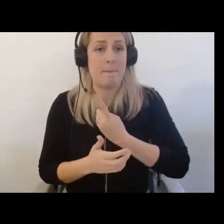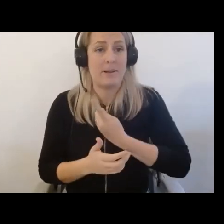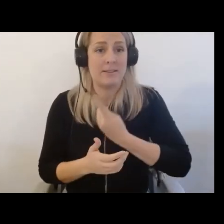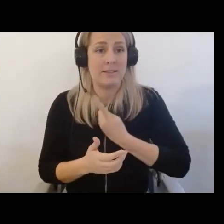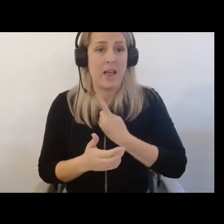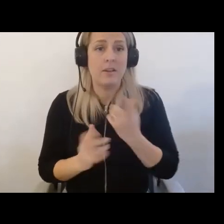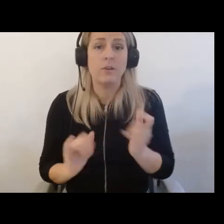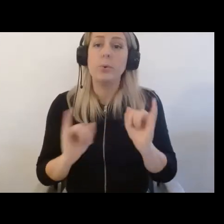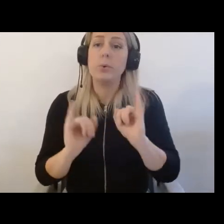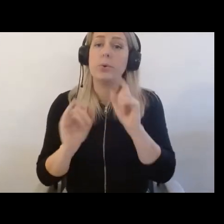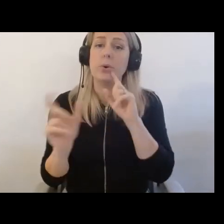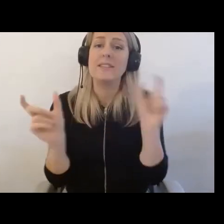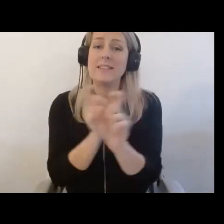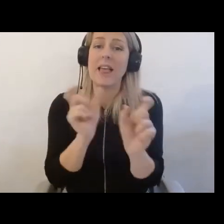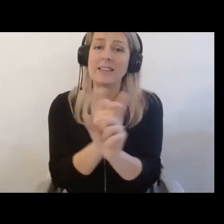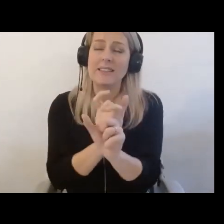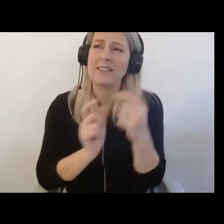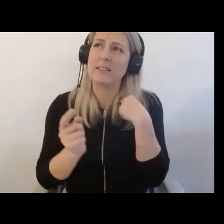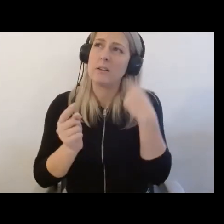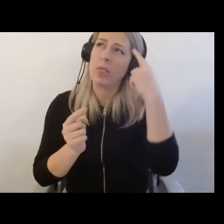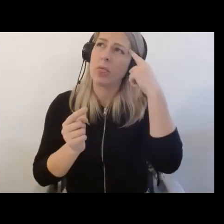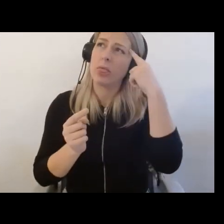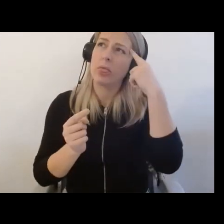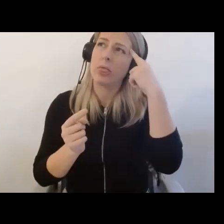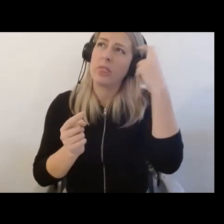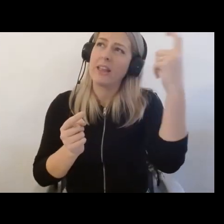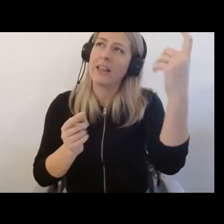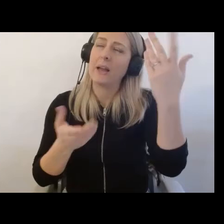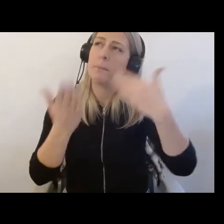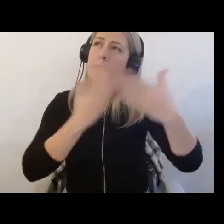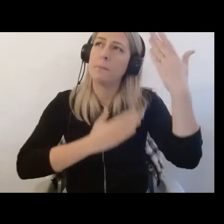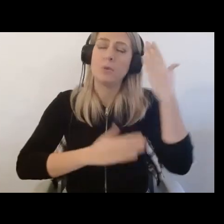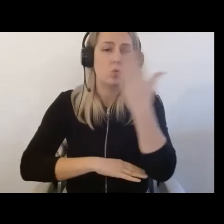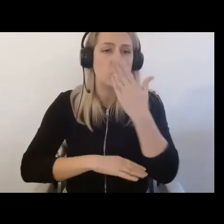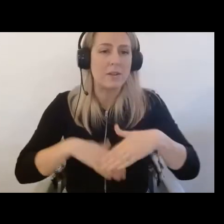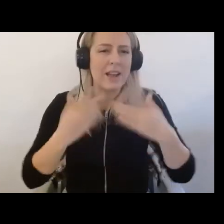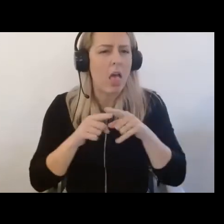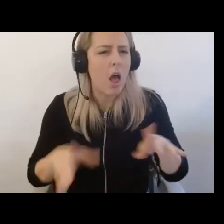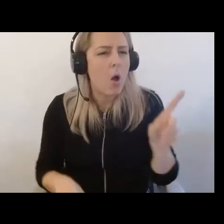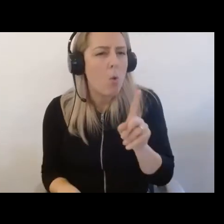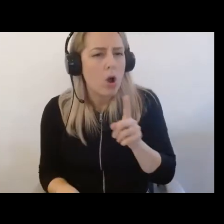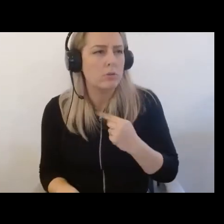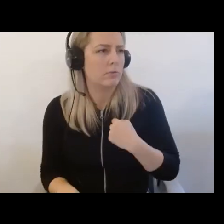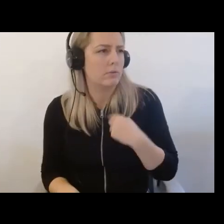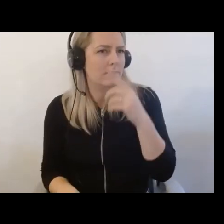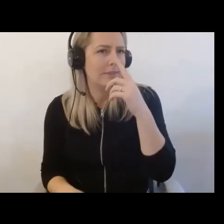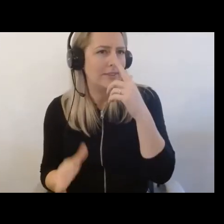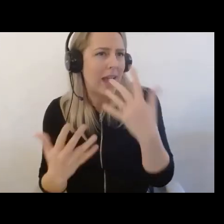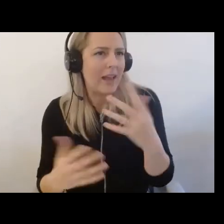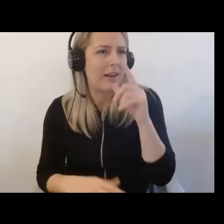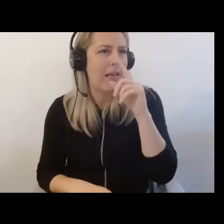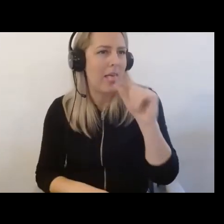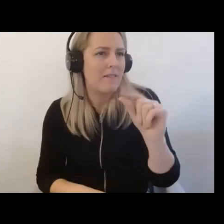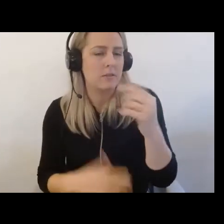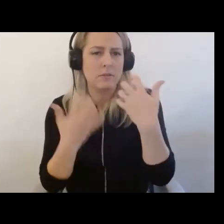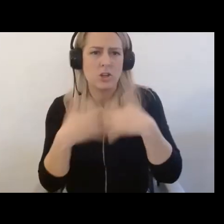about what a school day was like for me when I was sort of 10 or 11 and there was no technology,